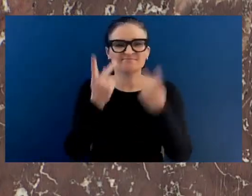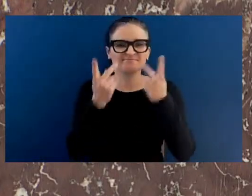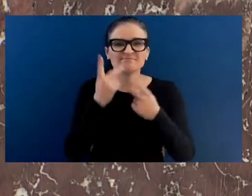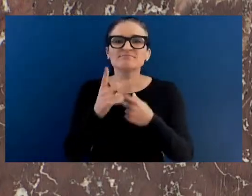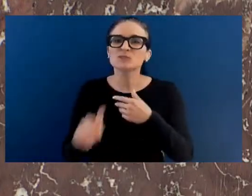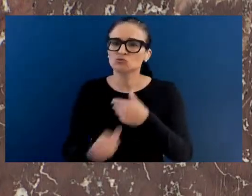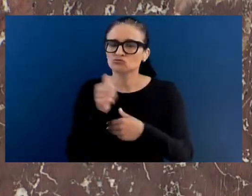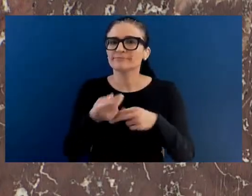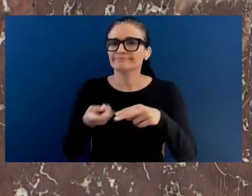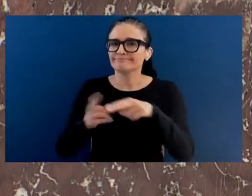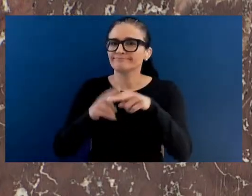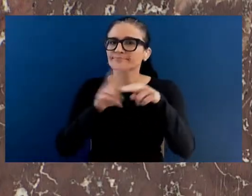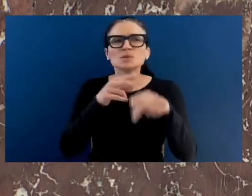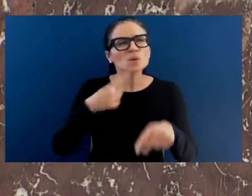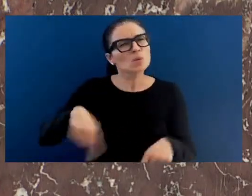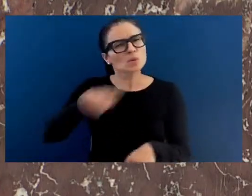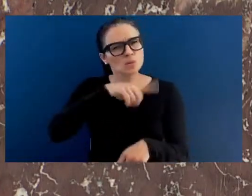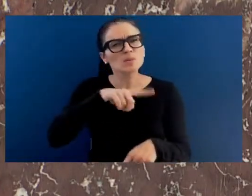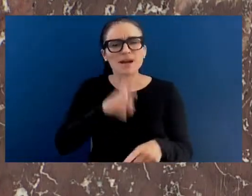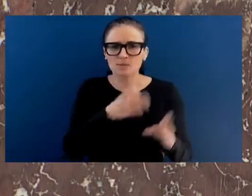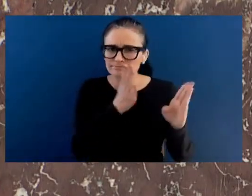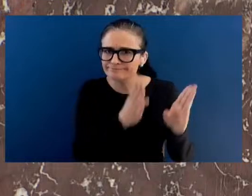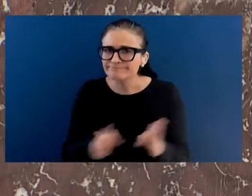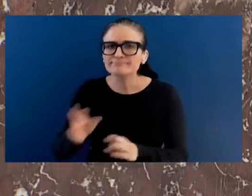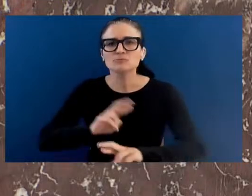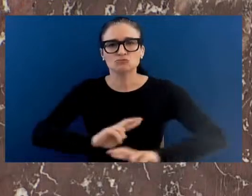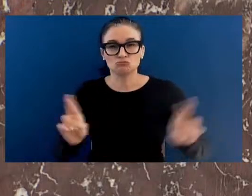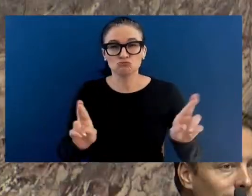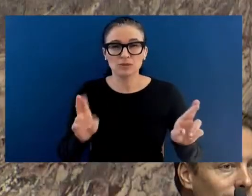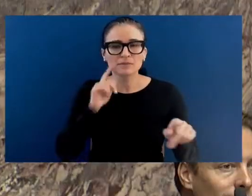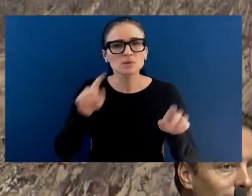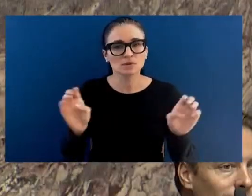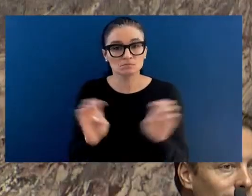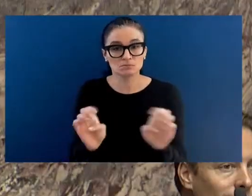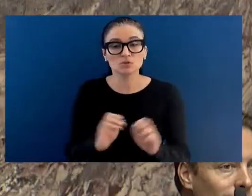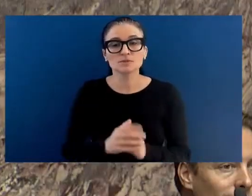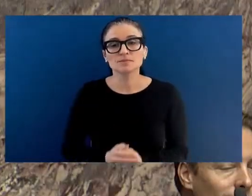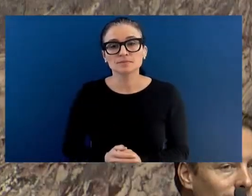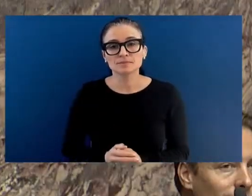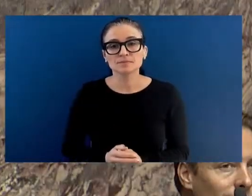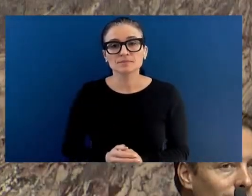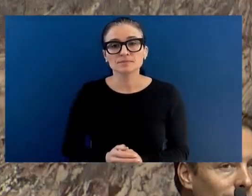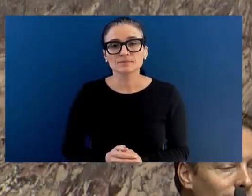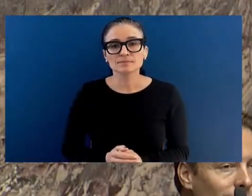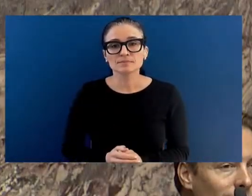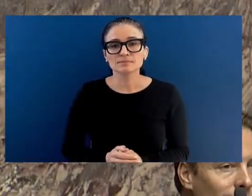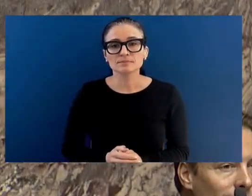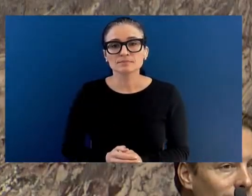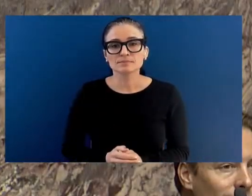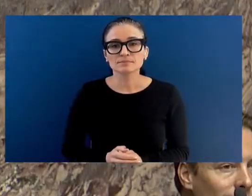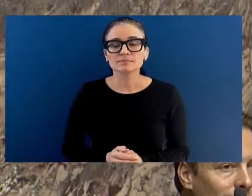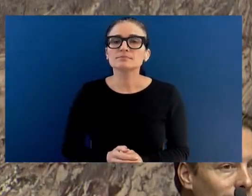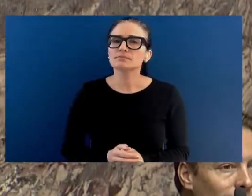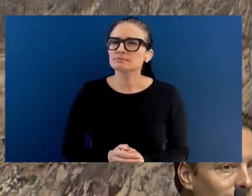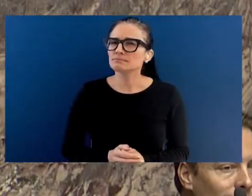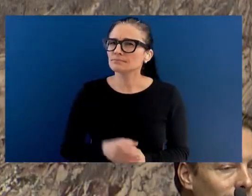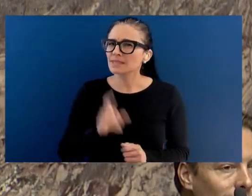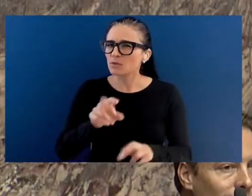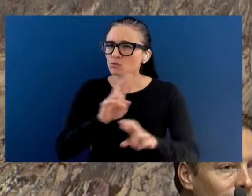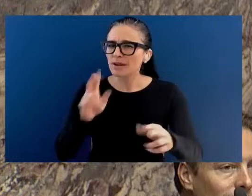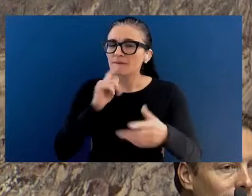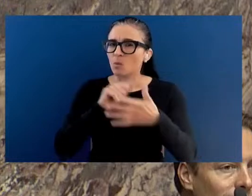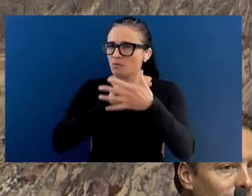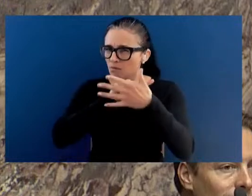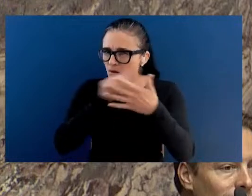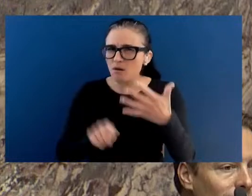out of mind, but in some parts of the province, we must be anticipating. Mr. Speaker, not to overstate it, but between the stratovolcanoes